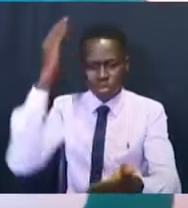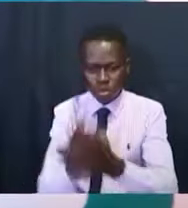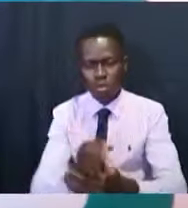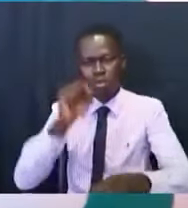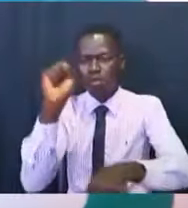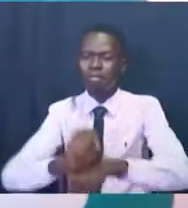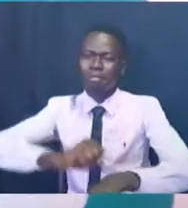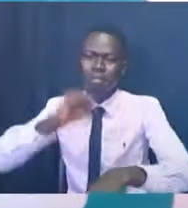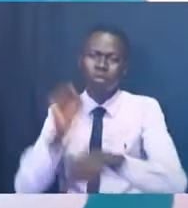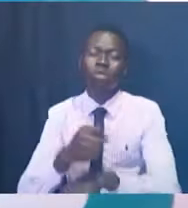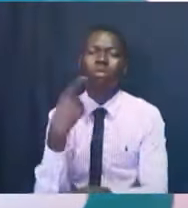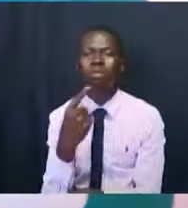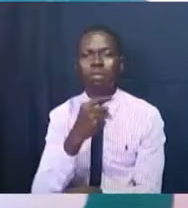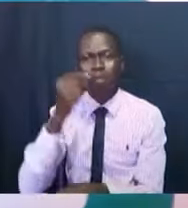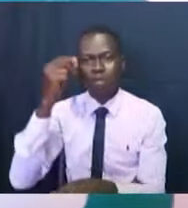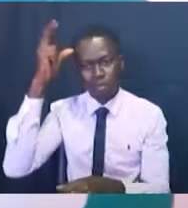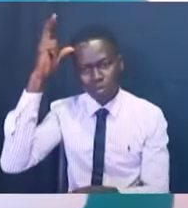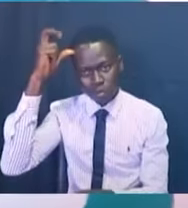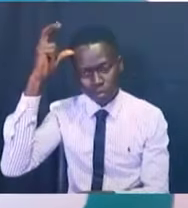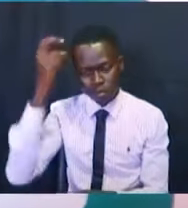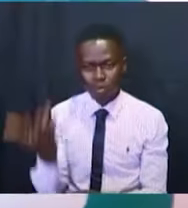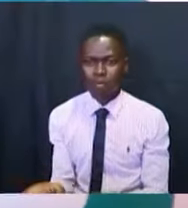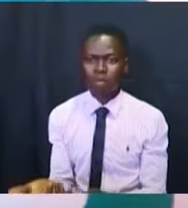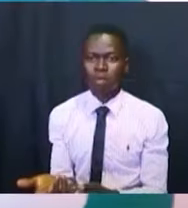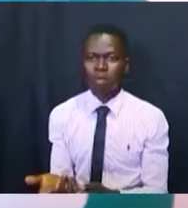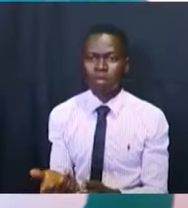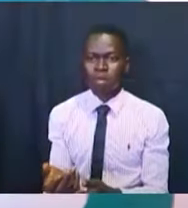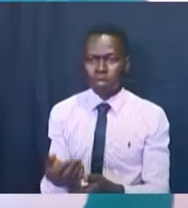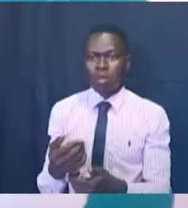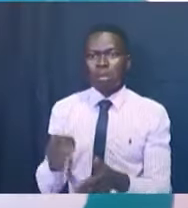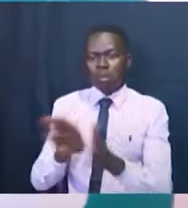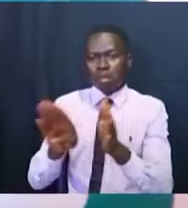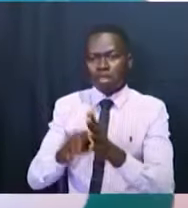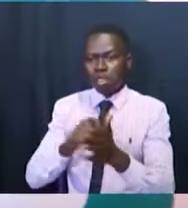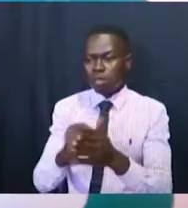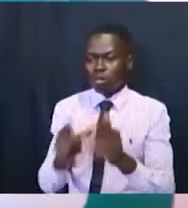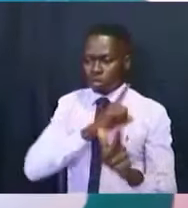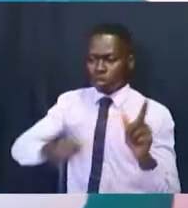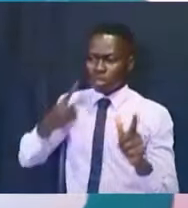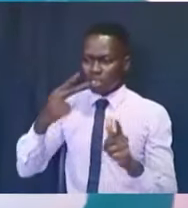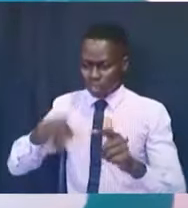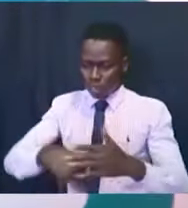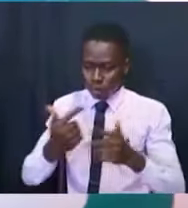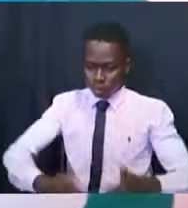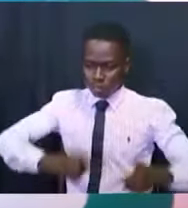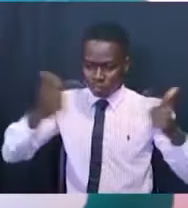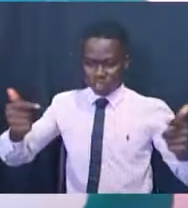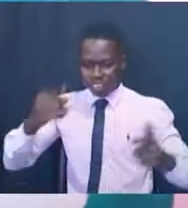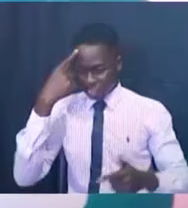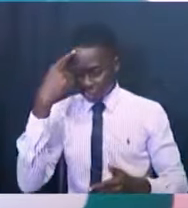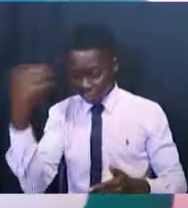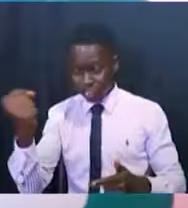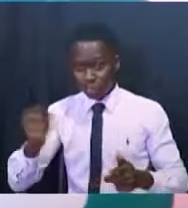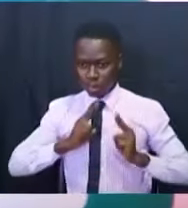enemy. Genesis 6 verse 5 says this. The Lord saw how great the wickedness of the human race